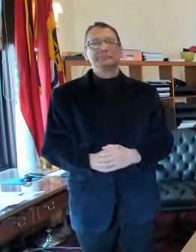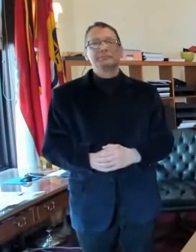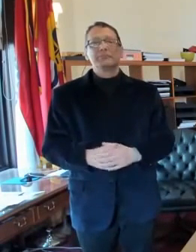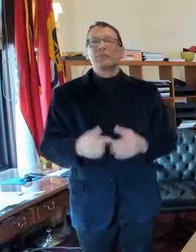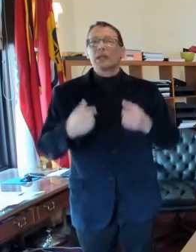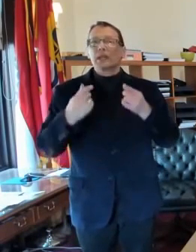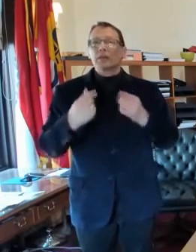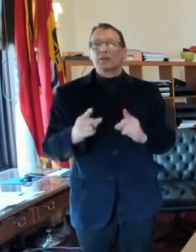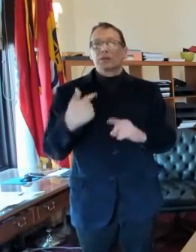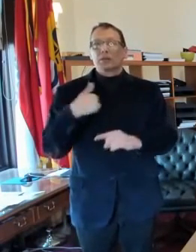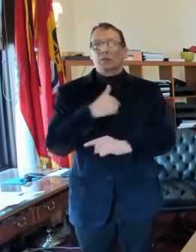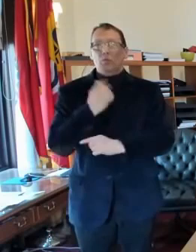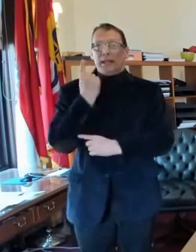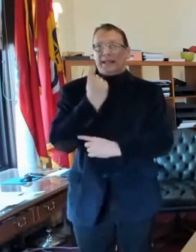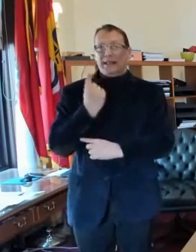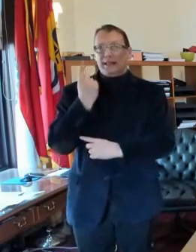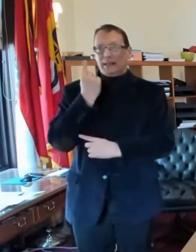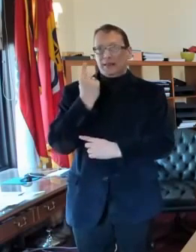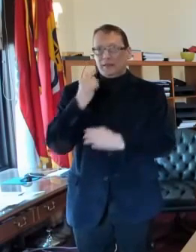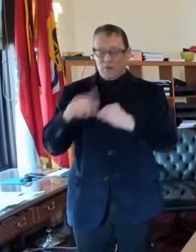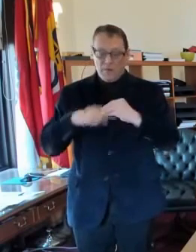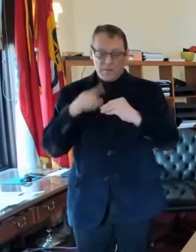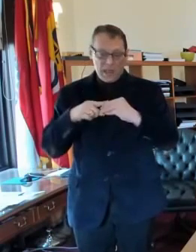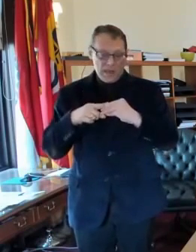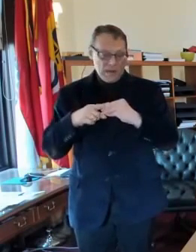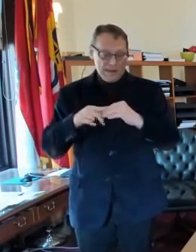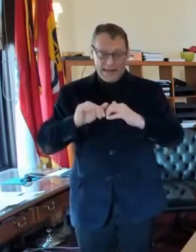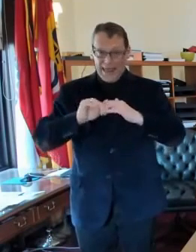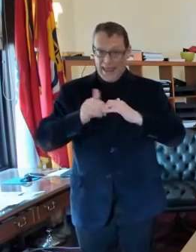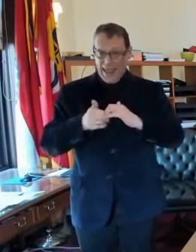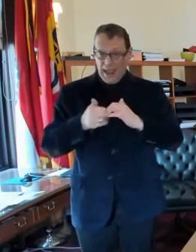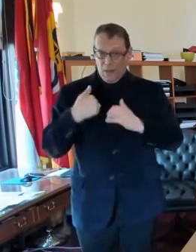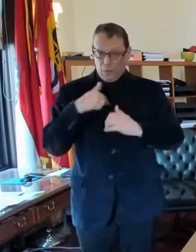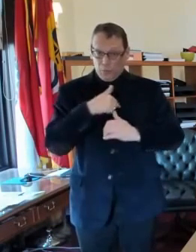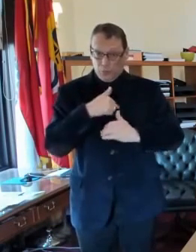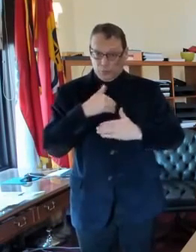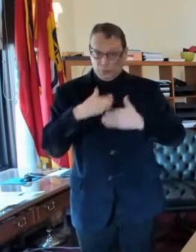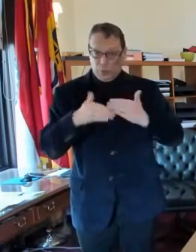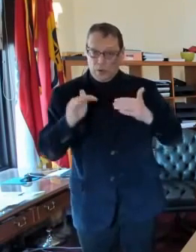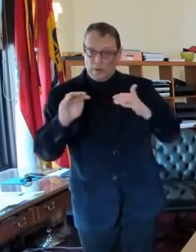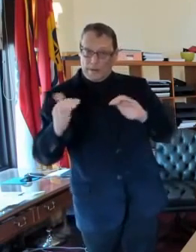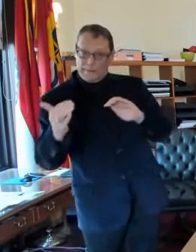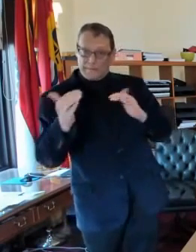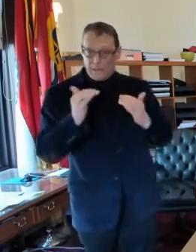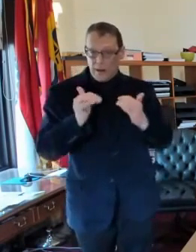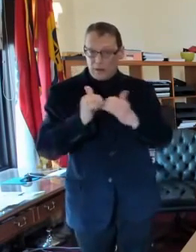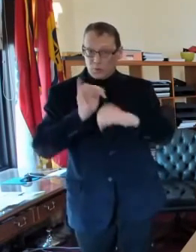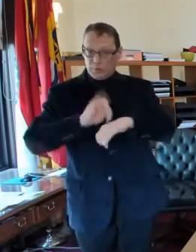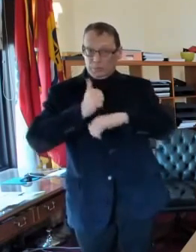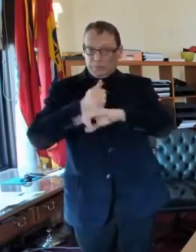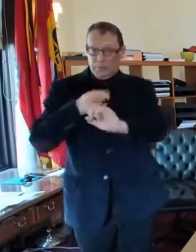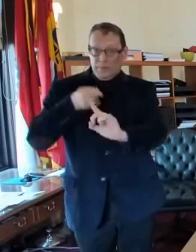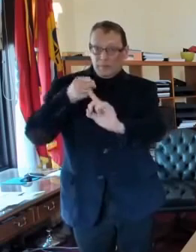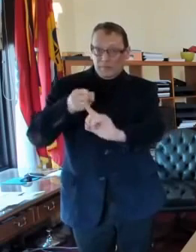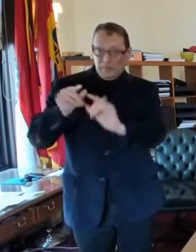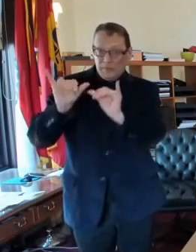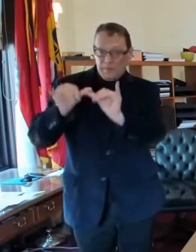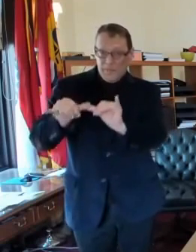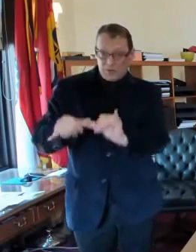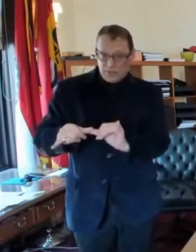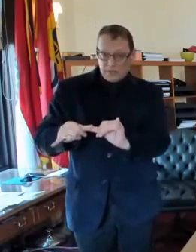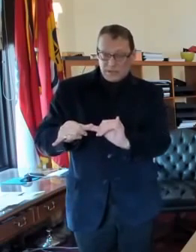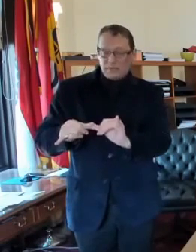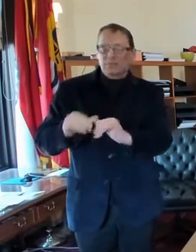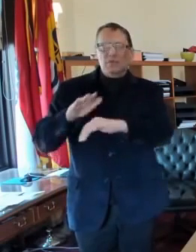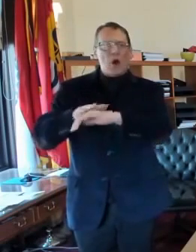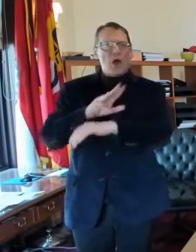When we think about how we're doing against the metrics that we've set, and this is all on our website, of course,